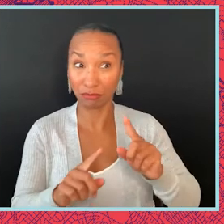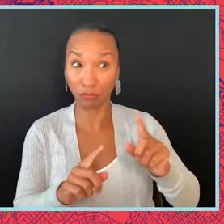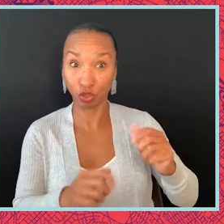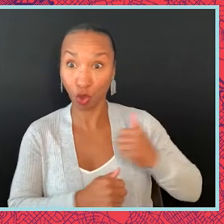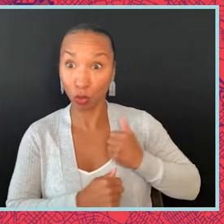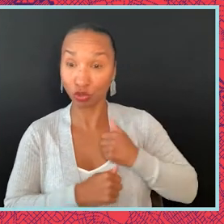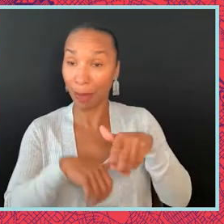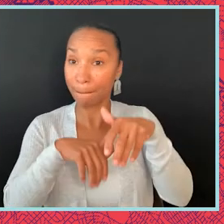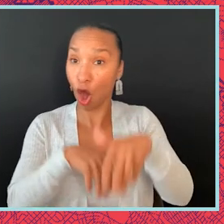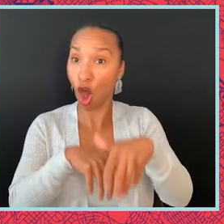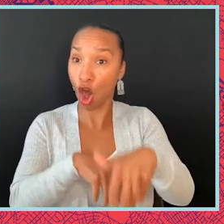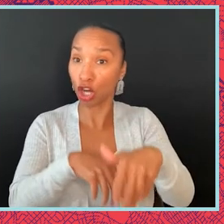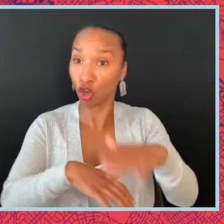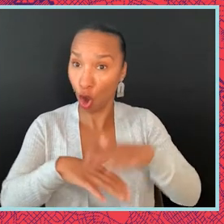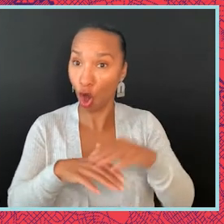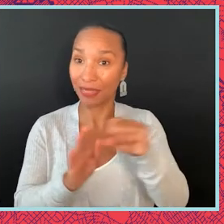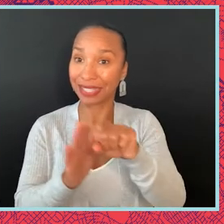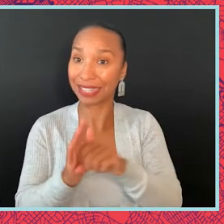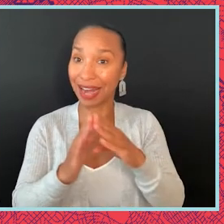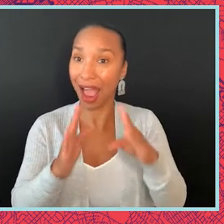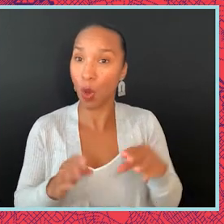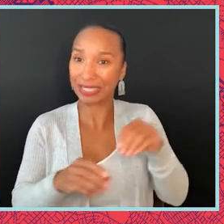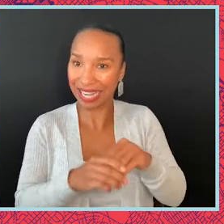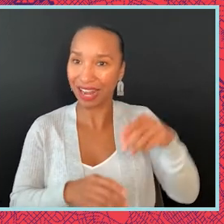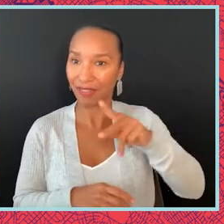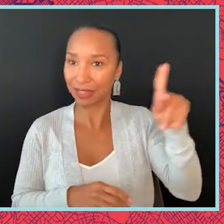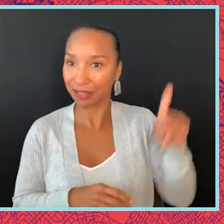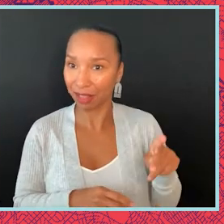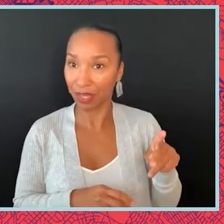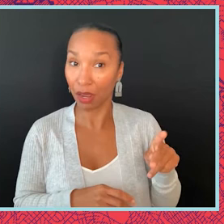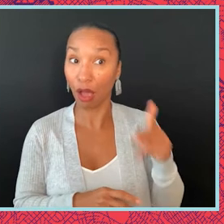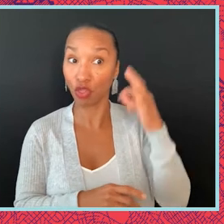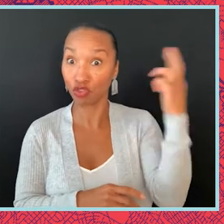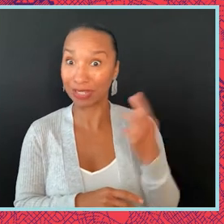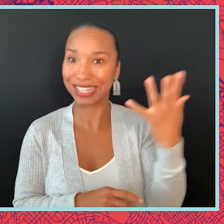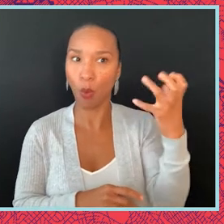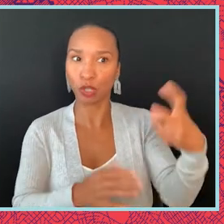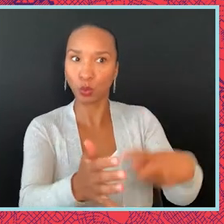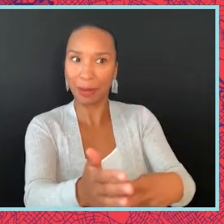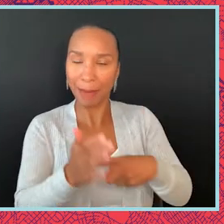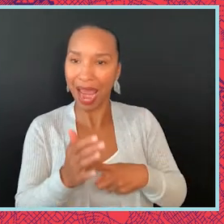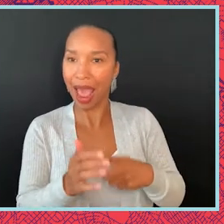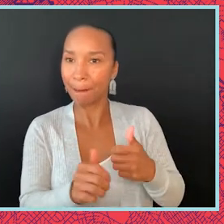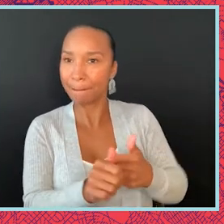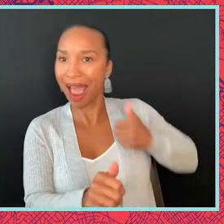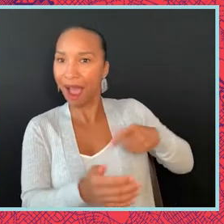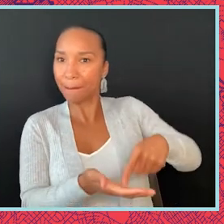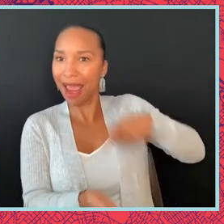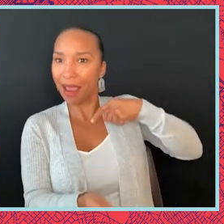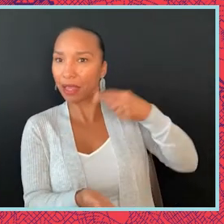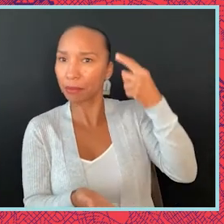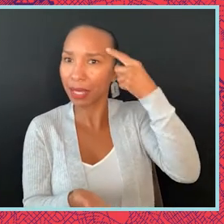bunch of War for Independence soldiers who marched on the State House at Philadelphia in order to demand back